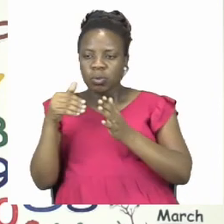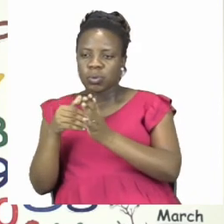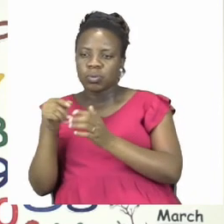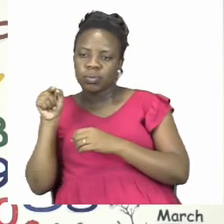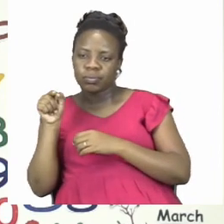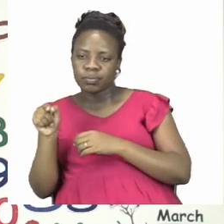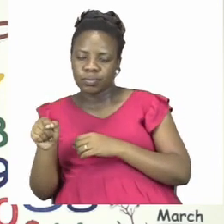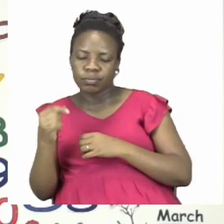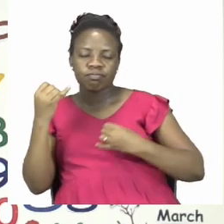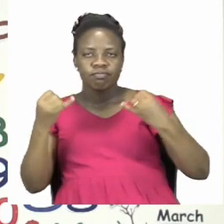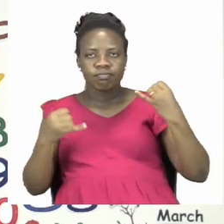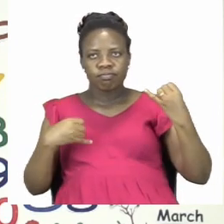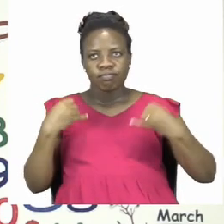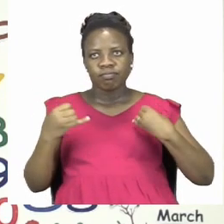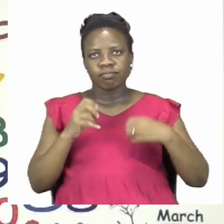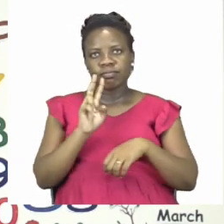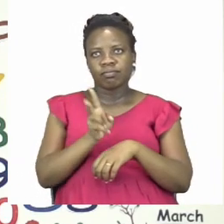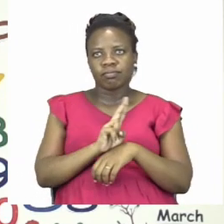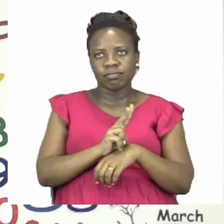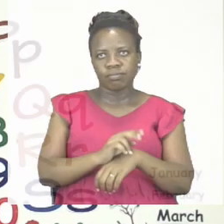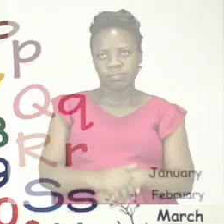soon after the advert break.